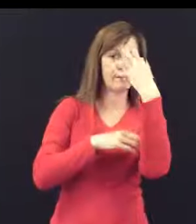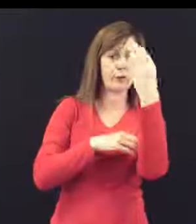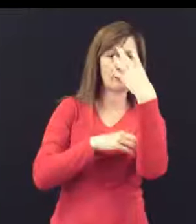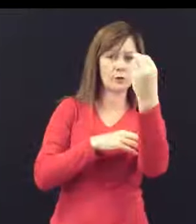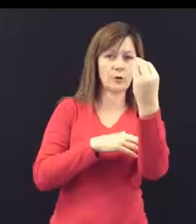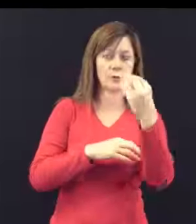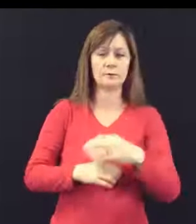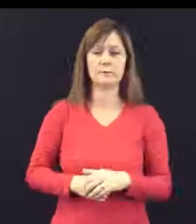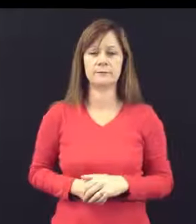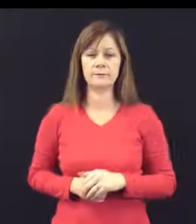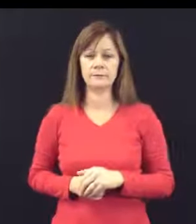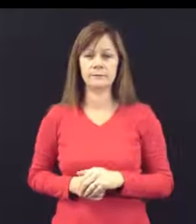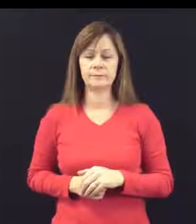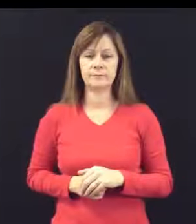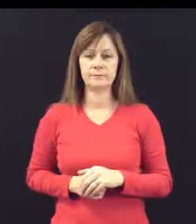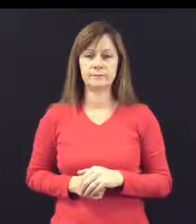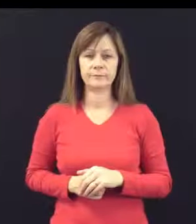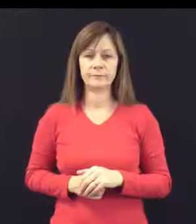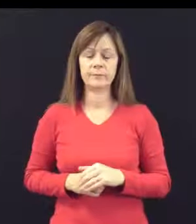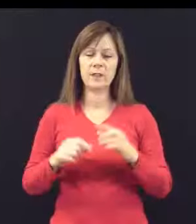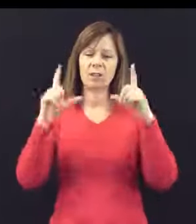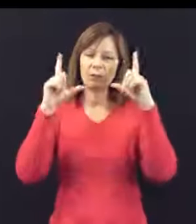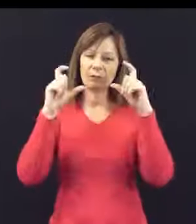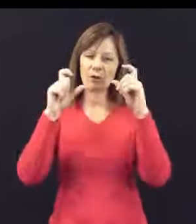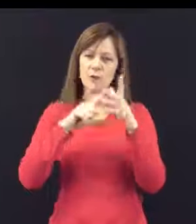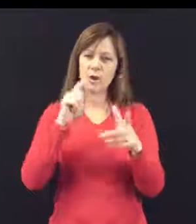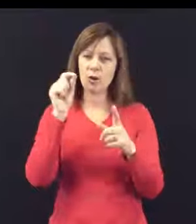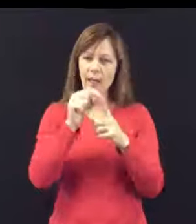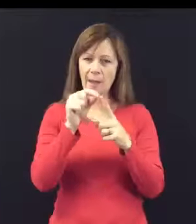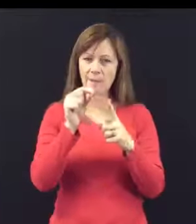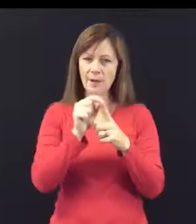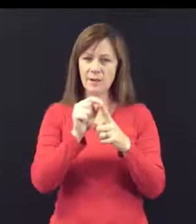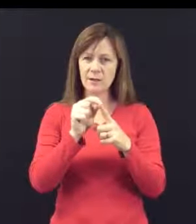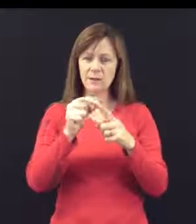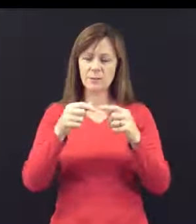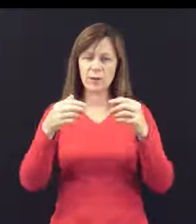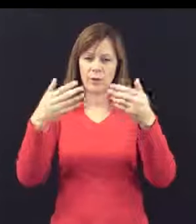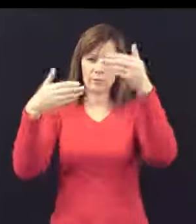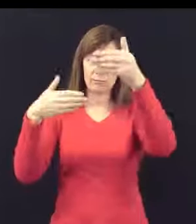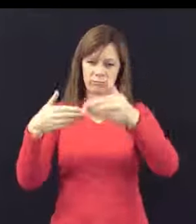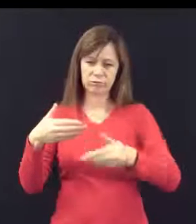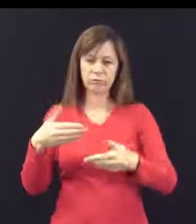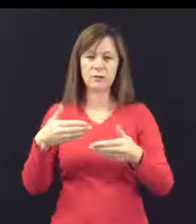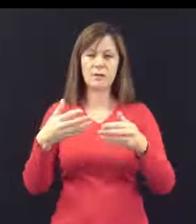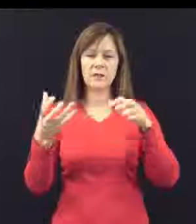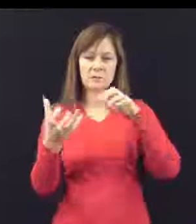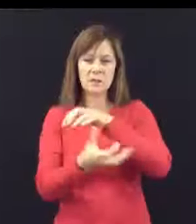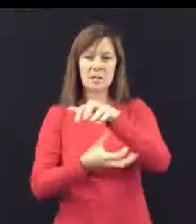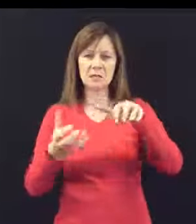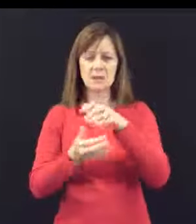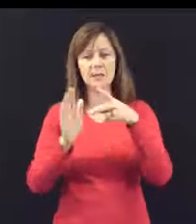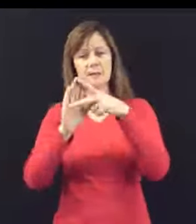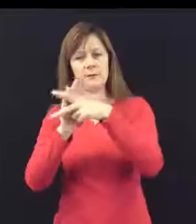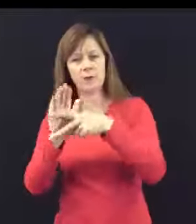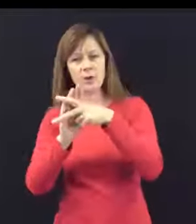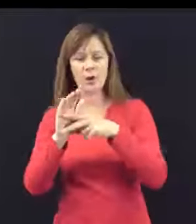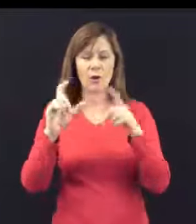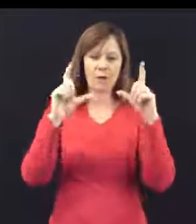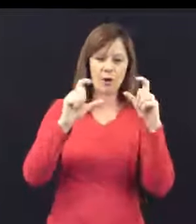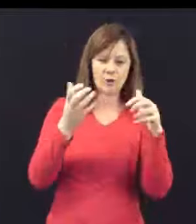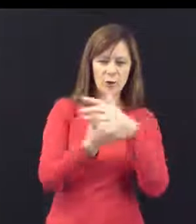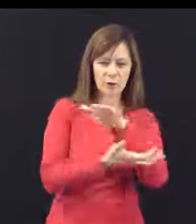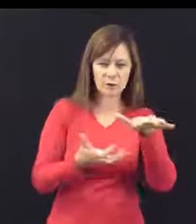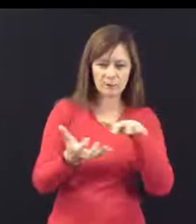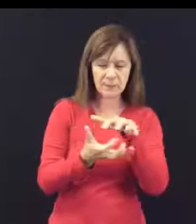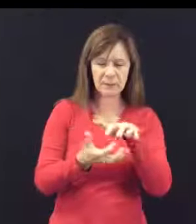you can choose to view either the photos or videos only by tapping on the corresponding buttons in the toolbar. This is something you can't do in the